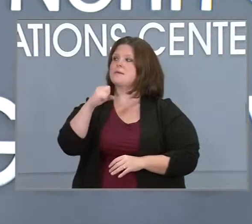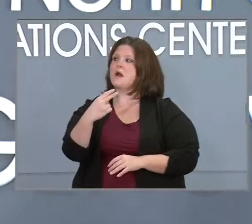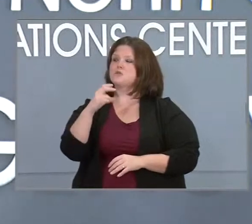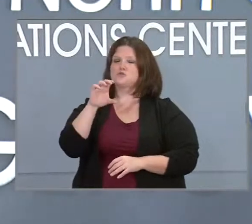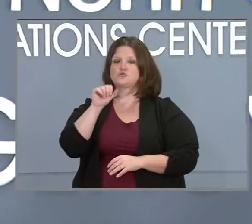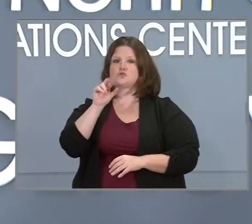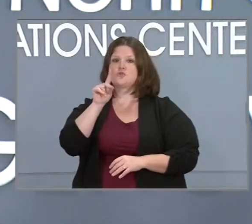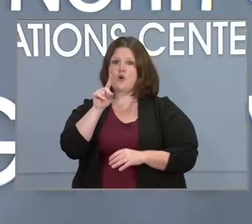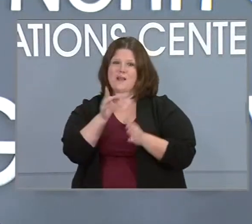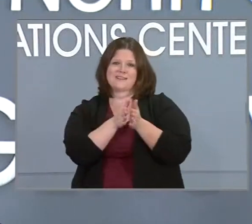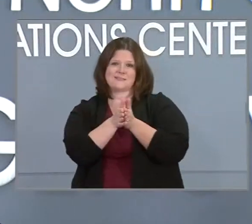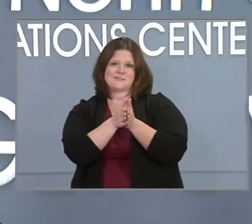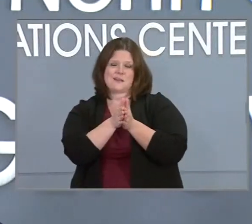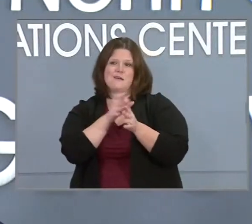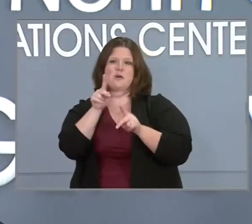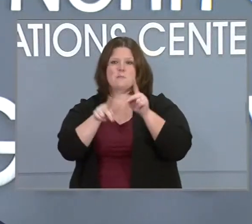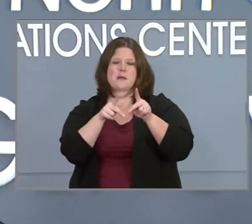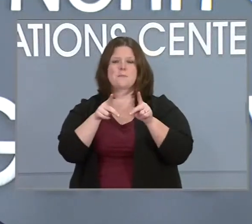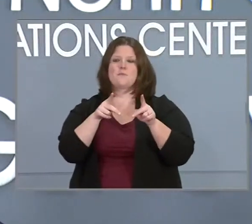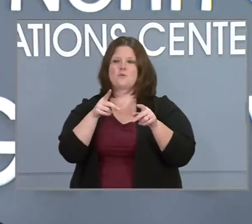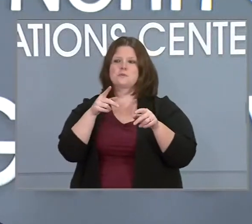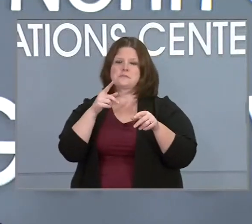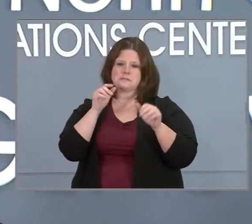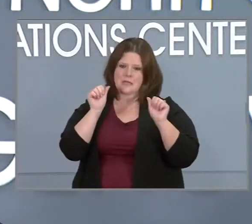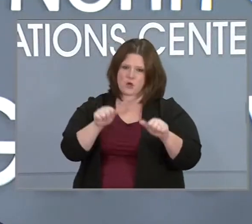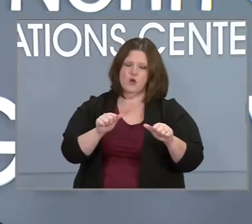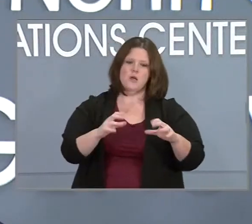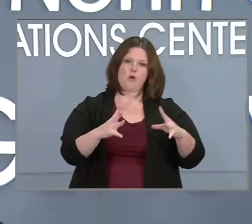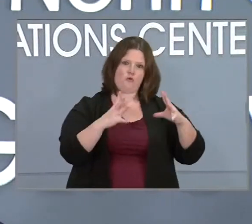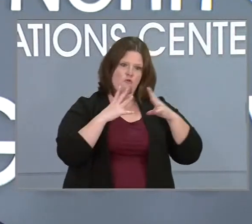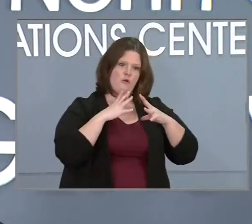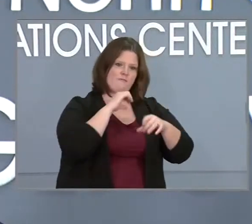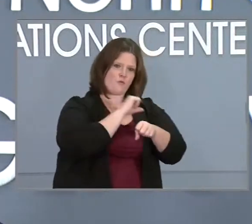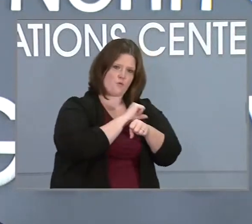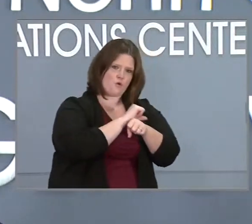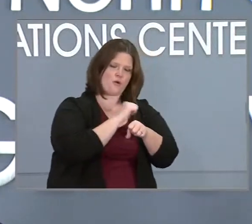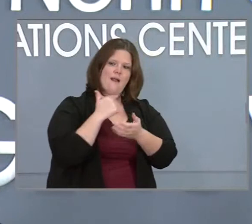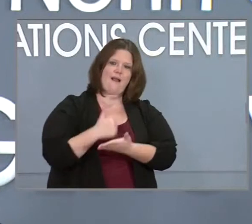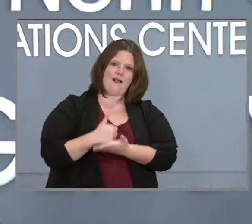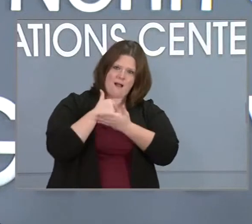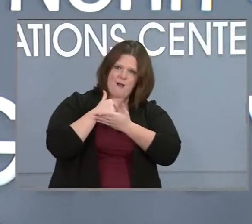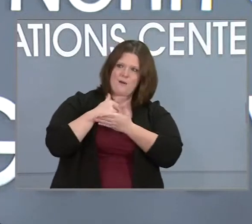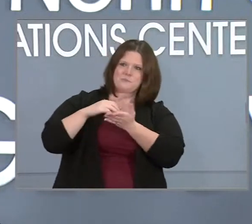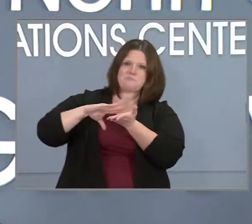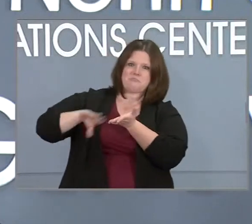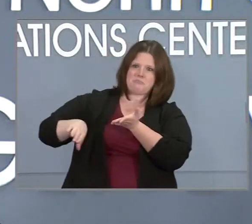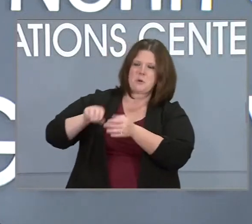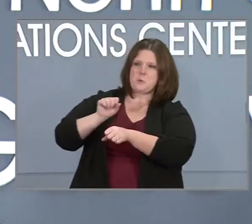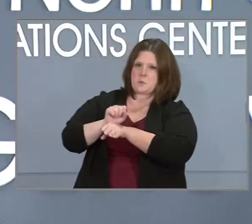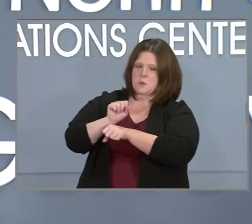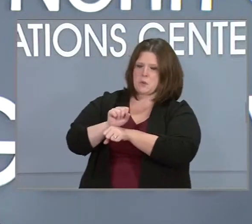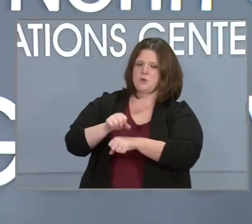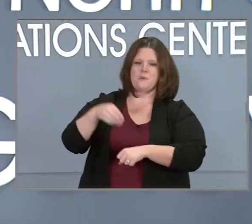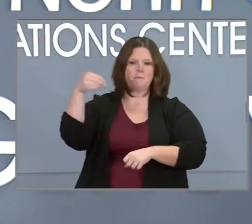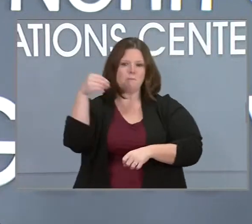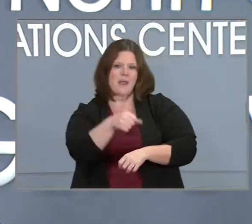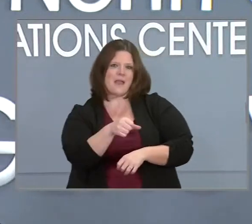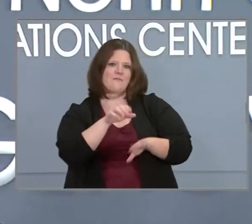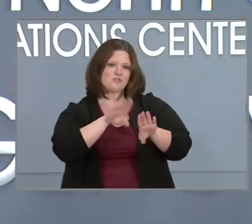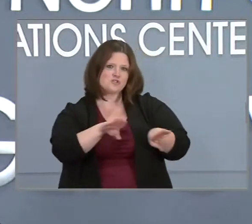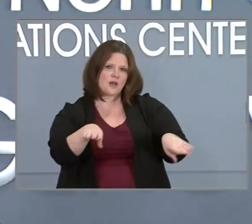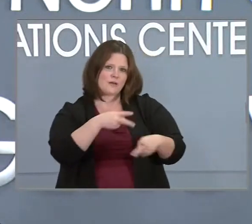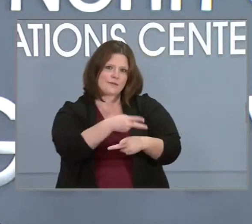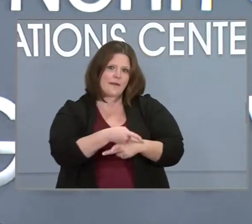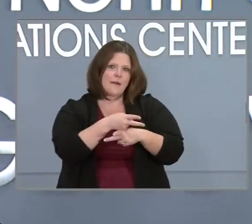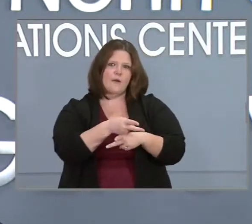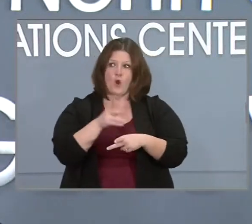particularly that it helped people to take time off work, pay for childcare. Are you considering bringing that back, since there were people who did want to take advantage